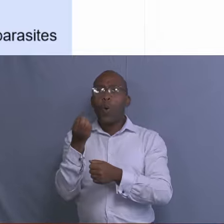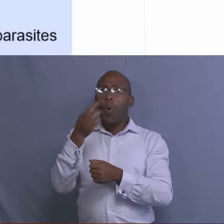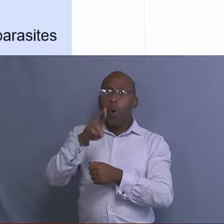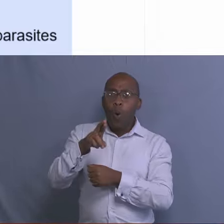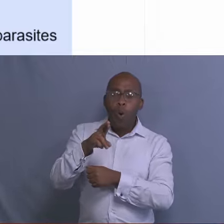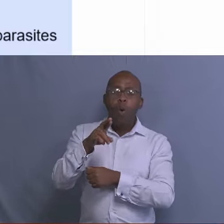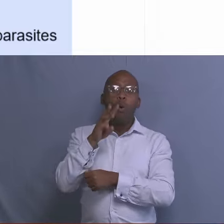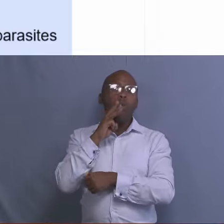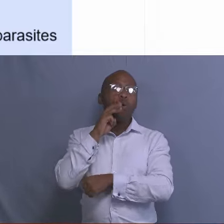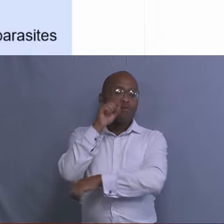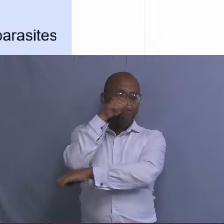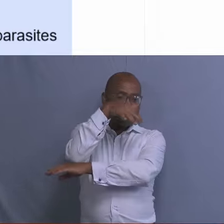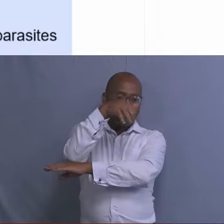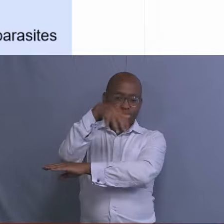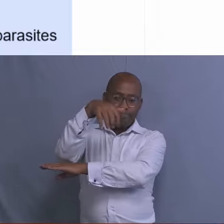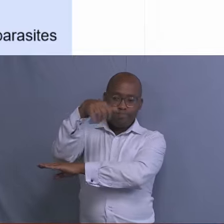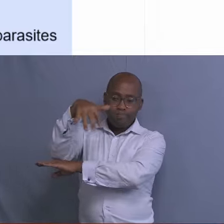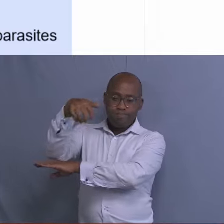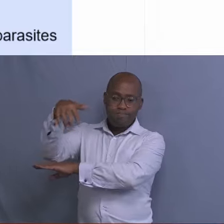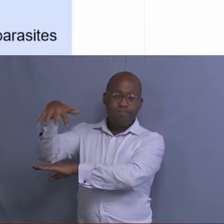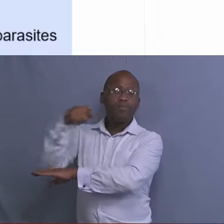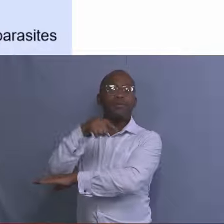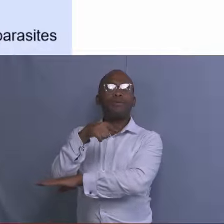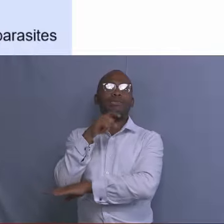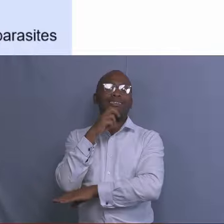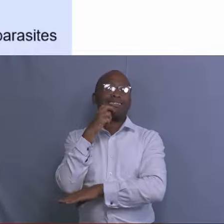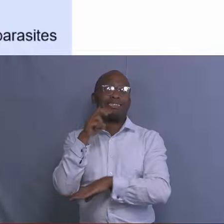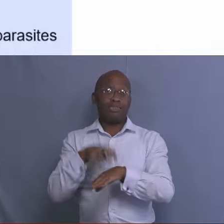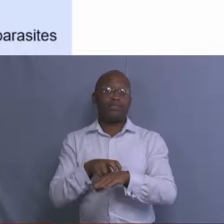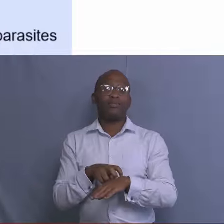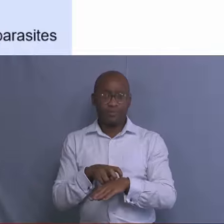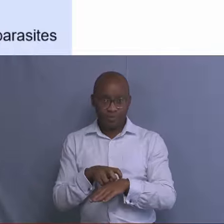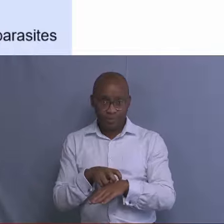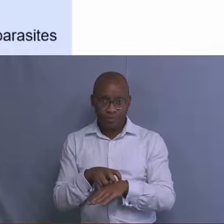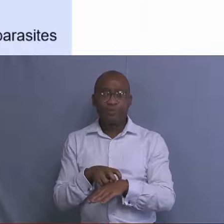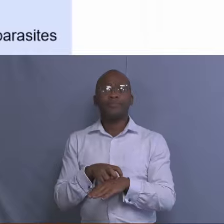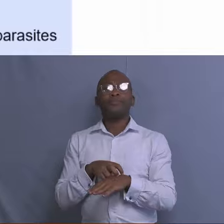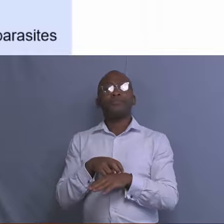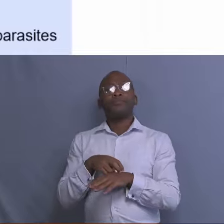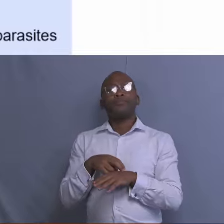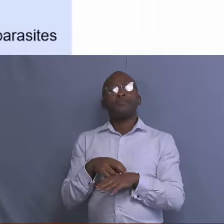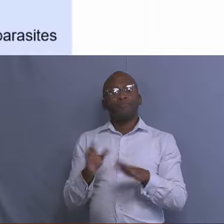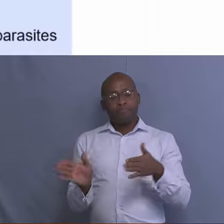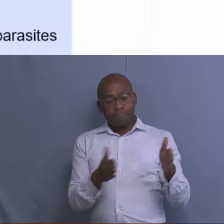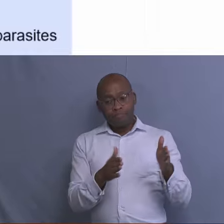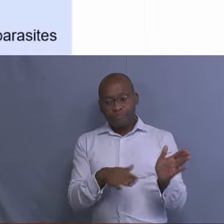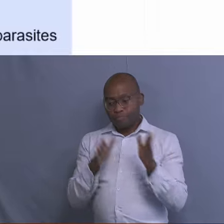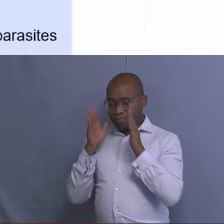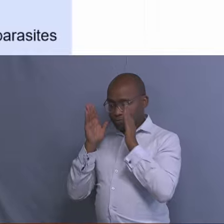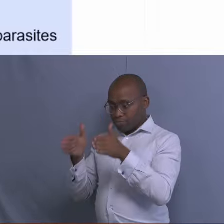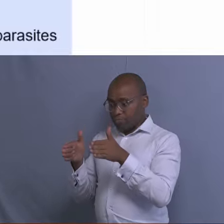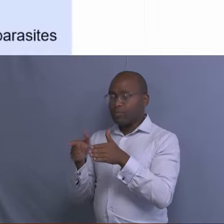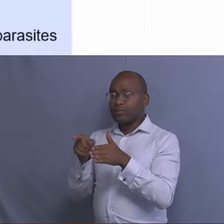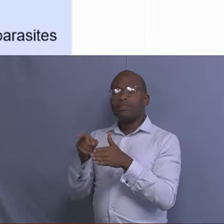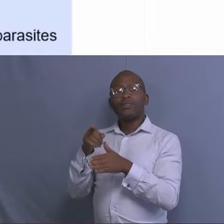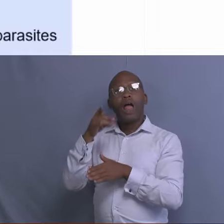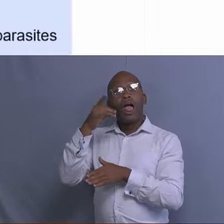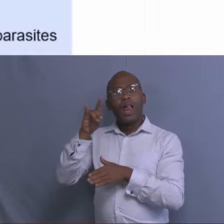environment. Remember, you are also using natural resources in terms of animals, so you are not interfering much